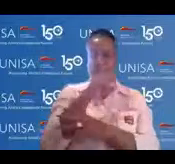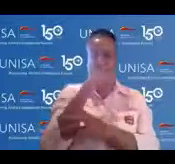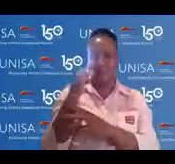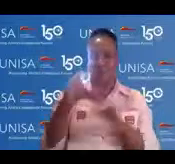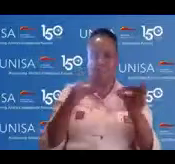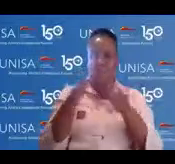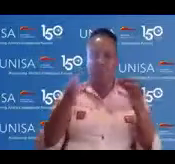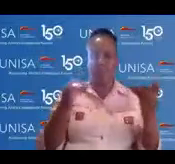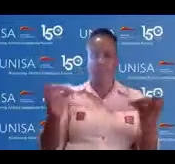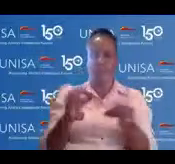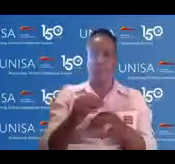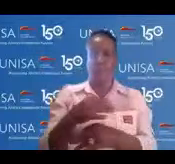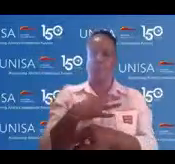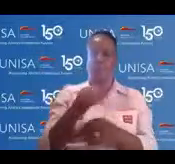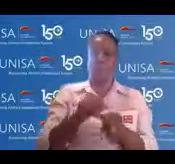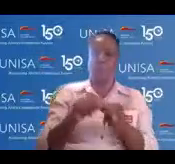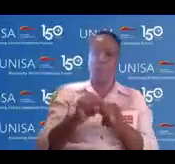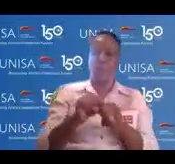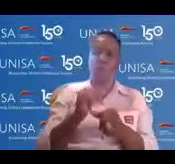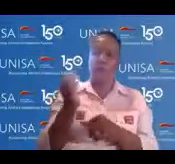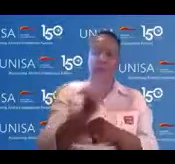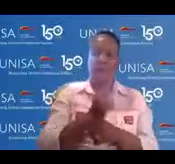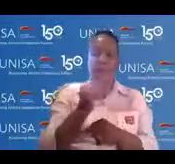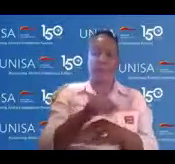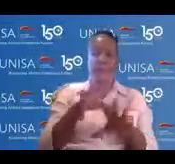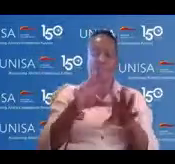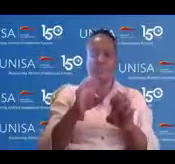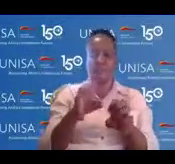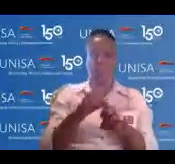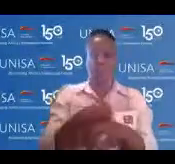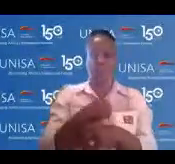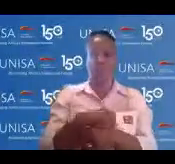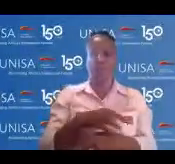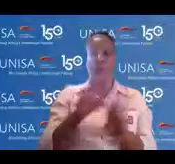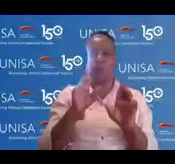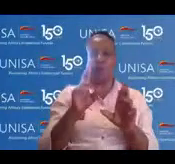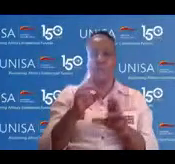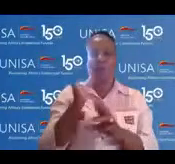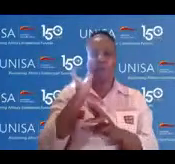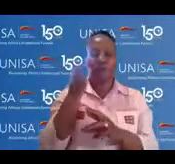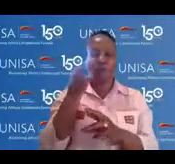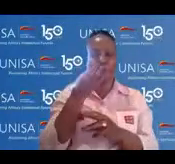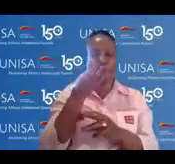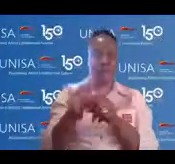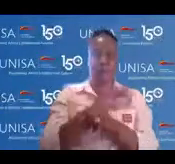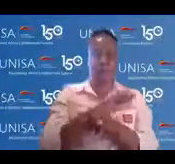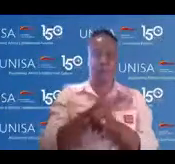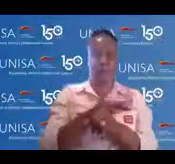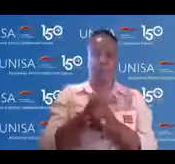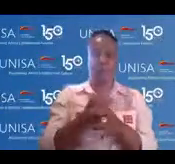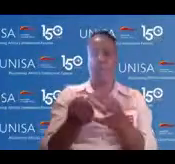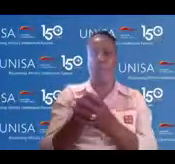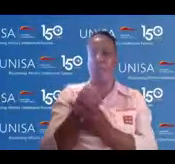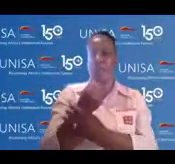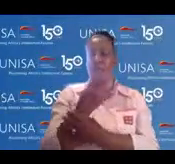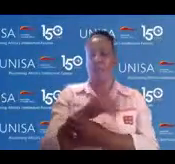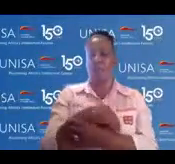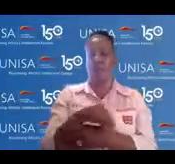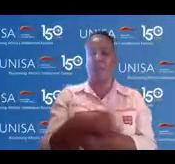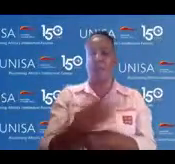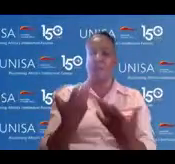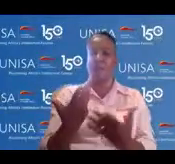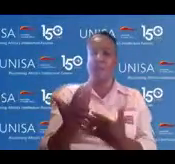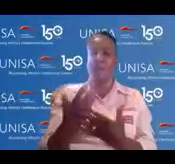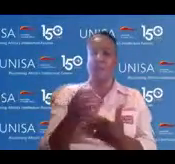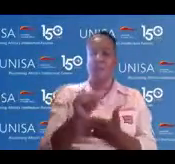for the upcoming exams. We hope that this has been a fruitful, productive Saturday morning for you. We know we are 16 minutes over. We do try